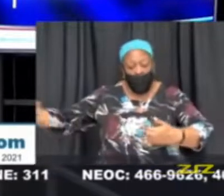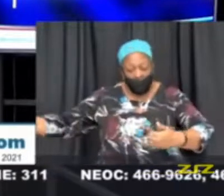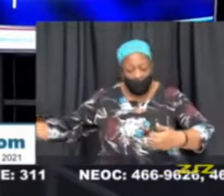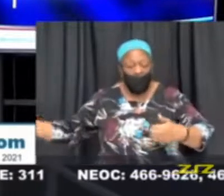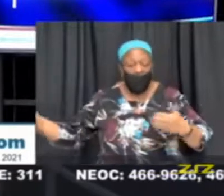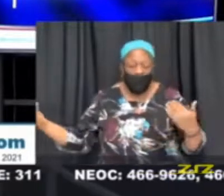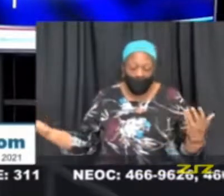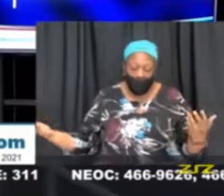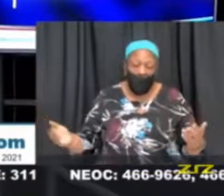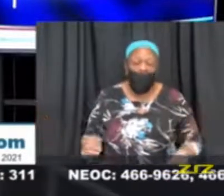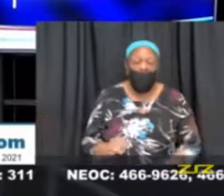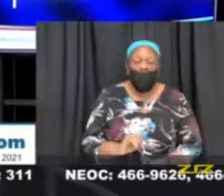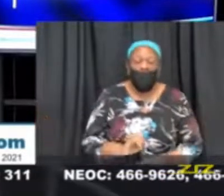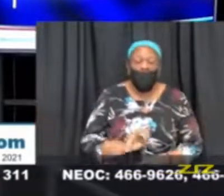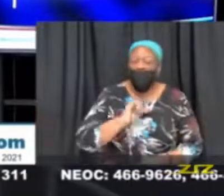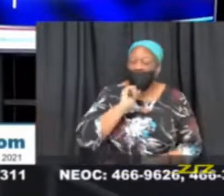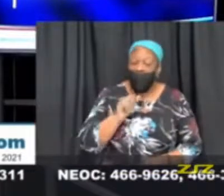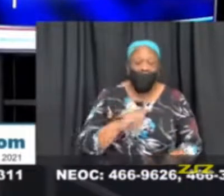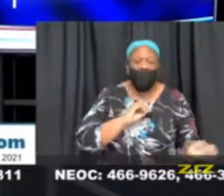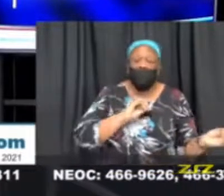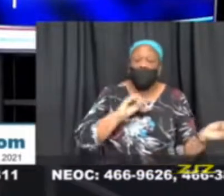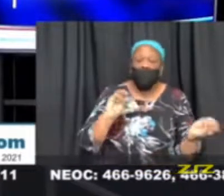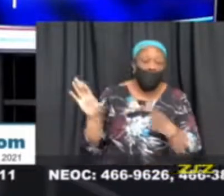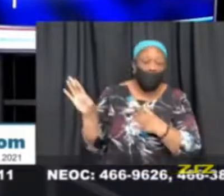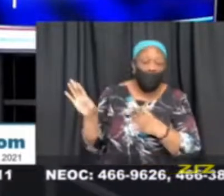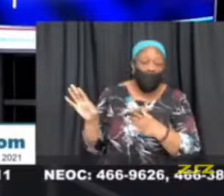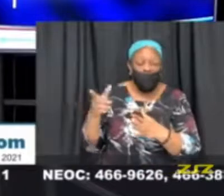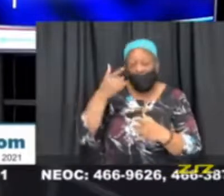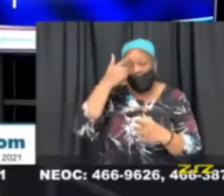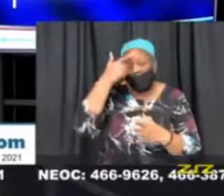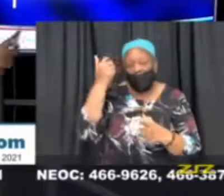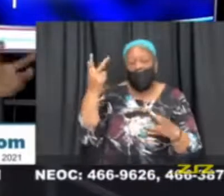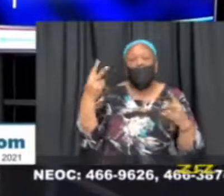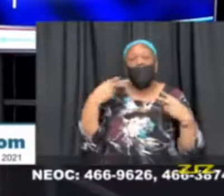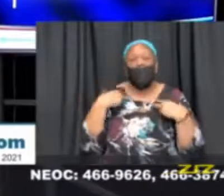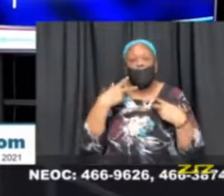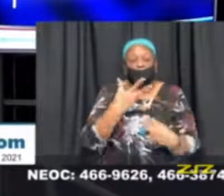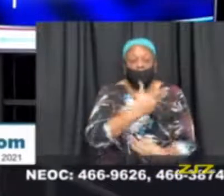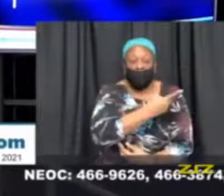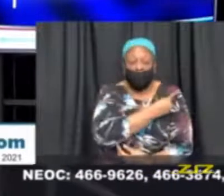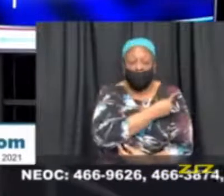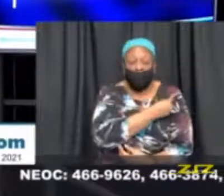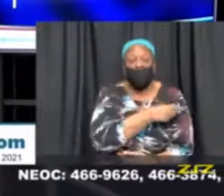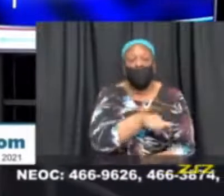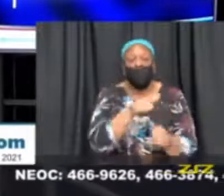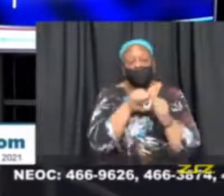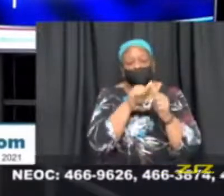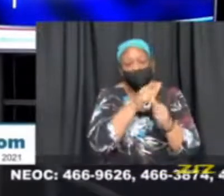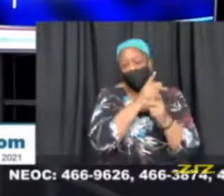vaccinated or who is supposed to be vaccinated should go forward and get vaccinated to protect us all. Thank you.